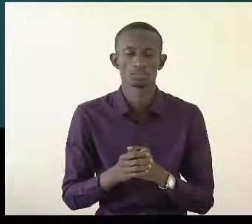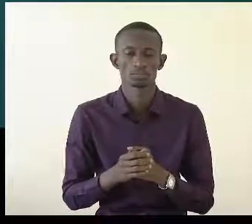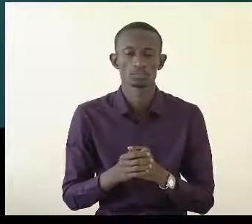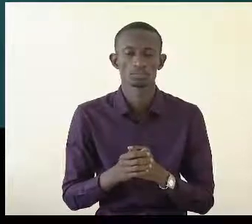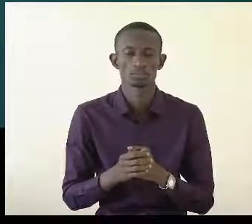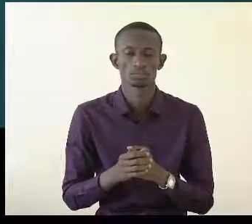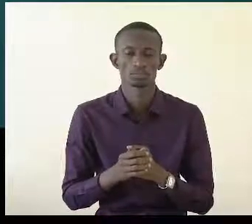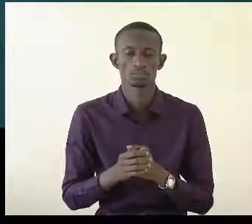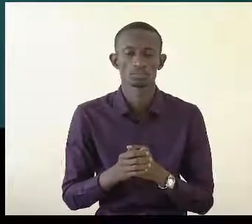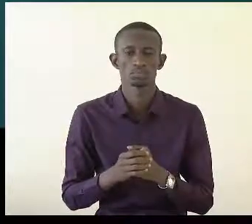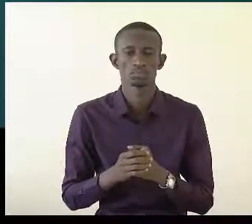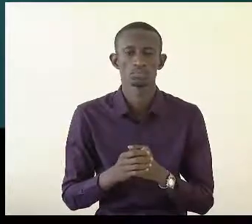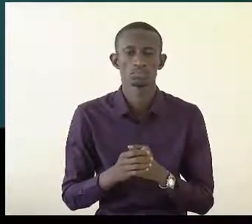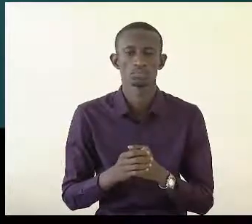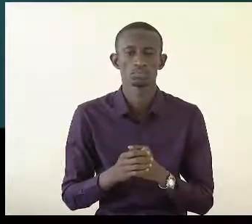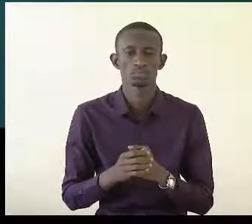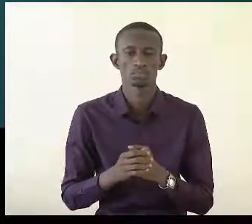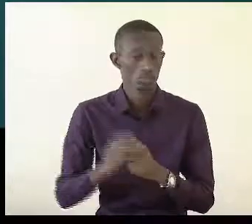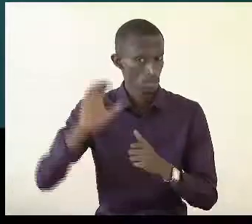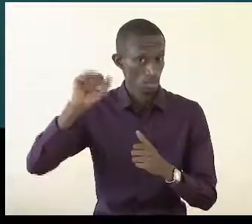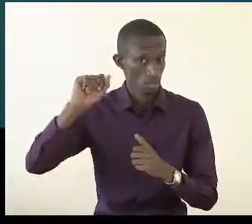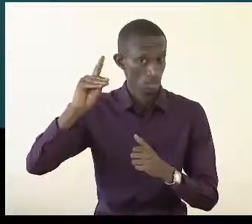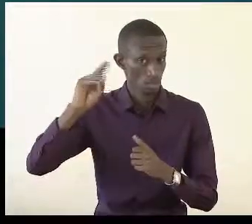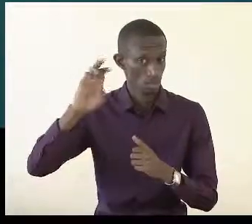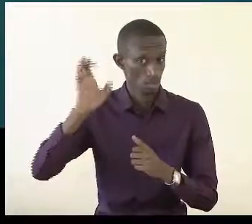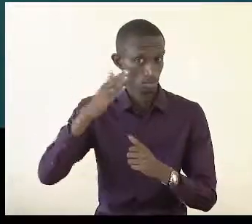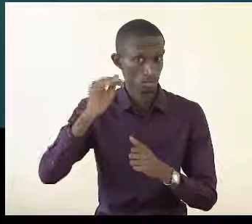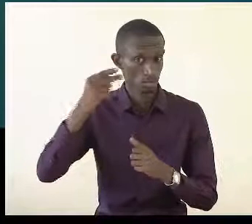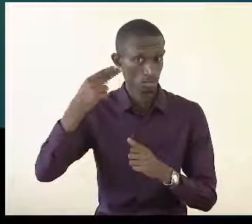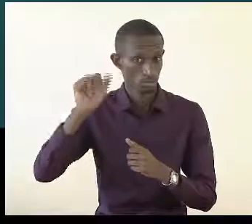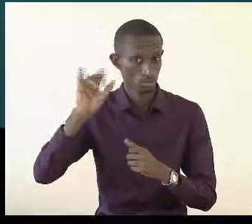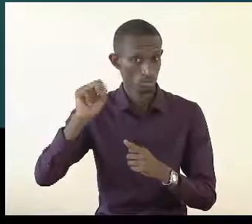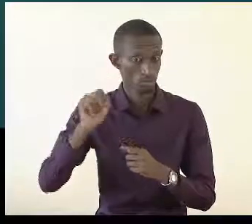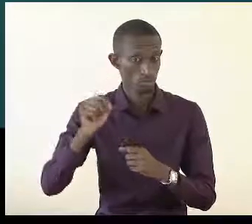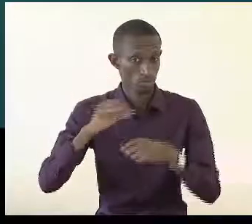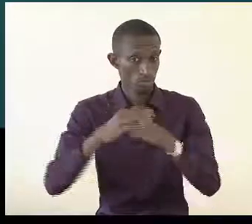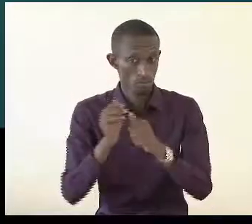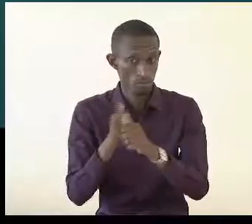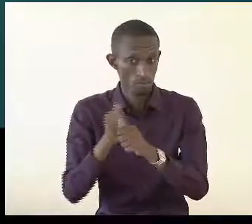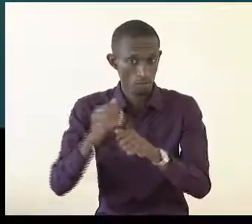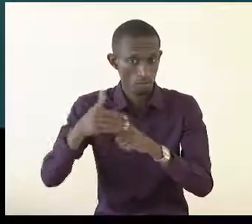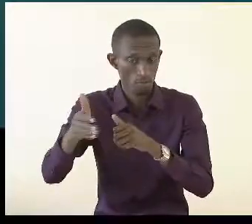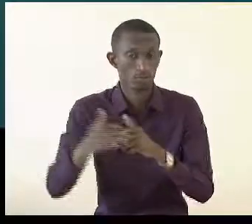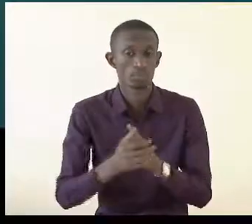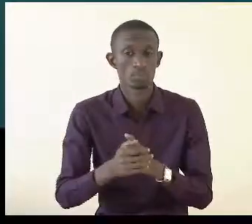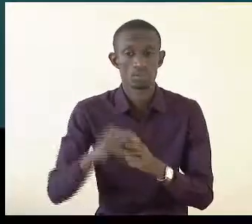dehydration, followed by rehydration of compound A, produces alcohol C.